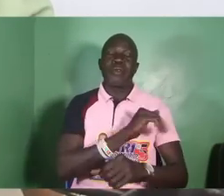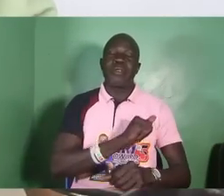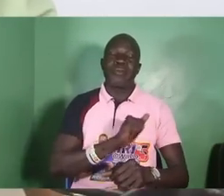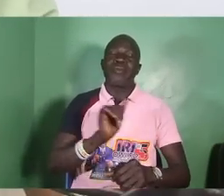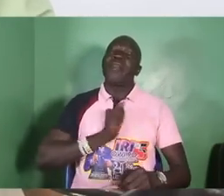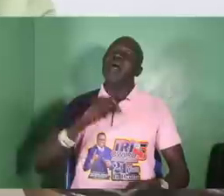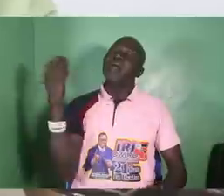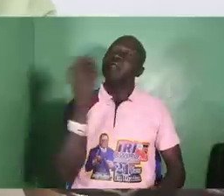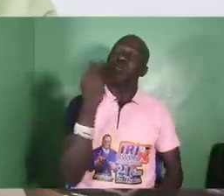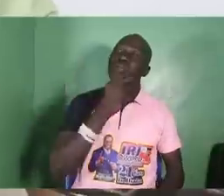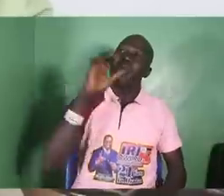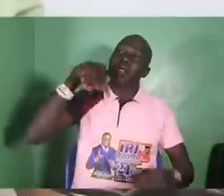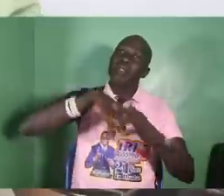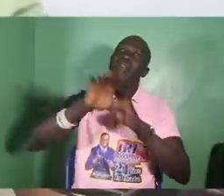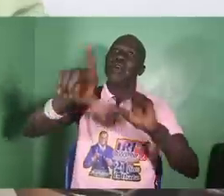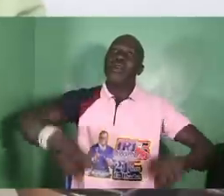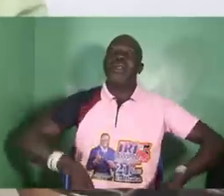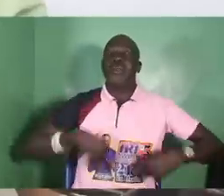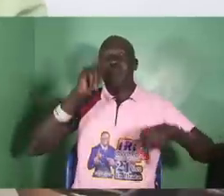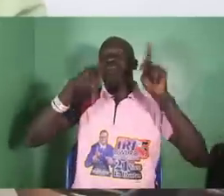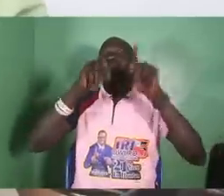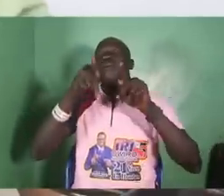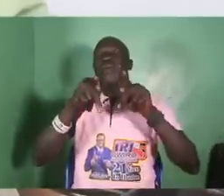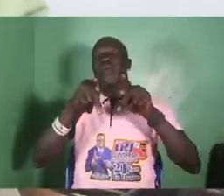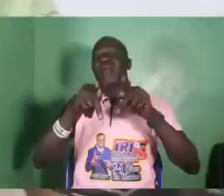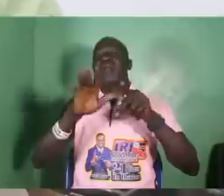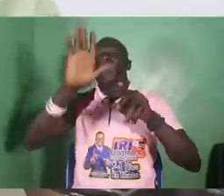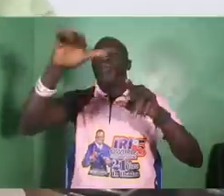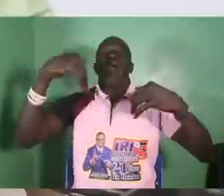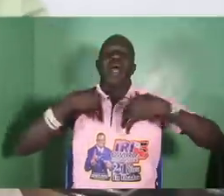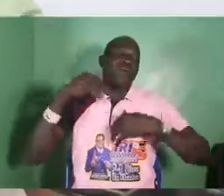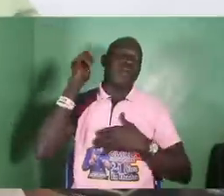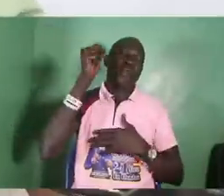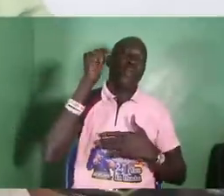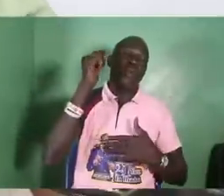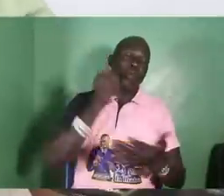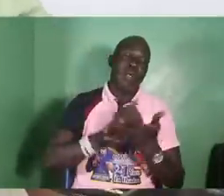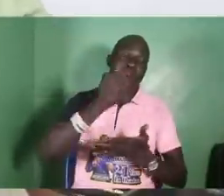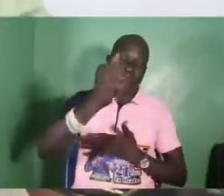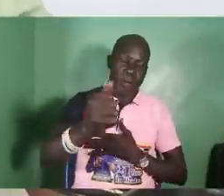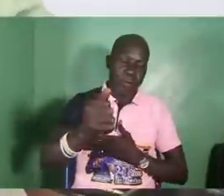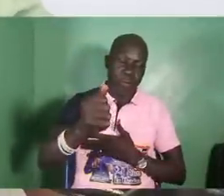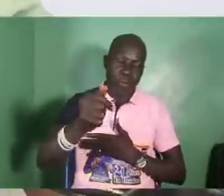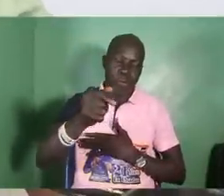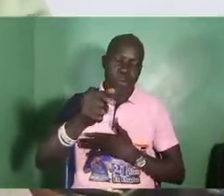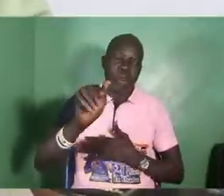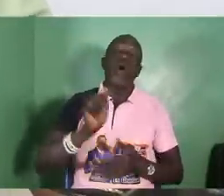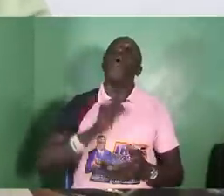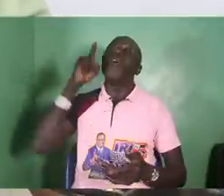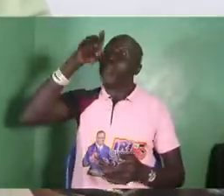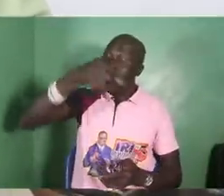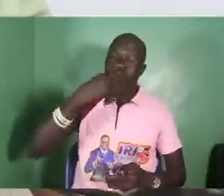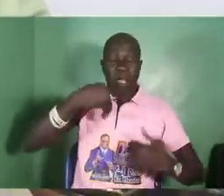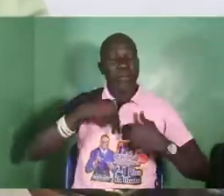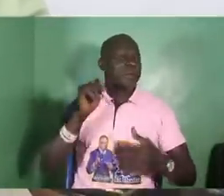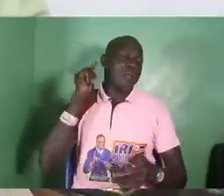Mo so tele saye wo se I profess today of the seventh o ma ni testimony amen and there we abi ko ni testimony I